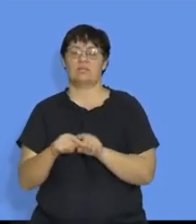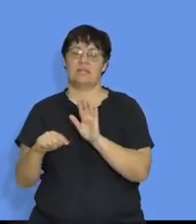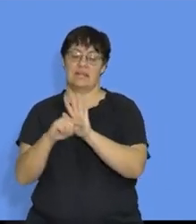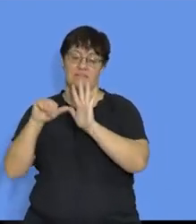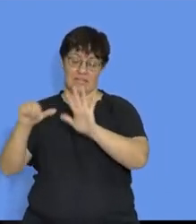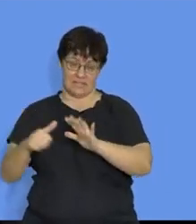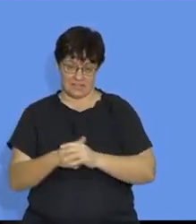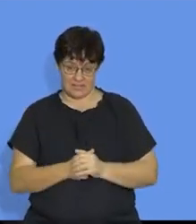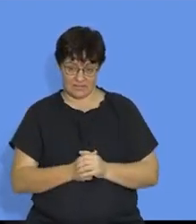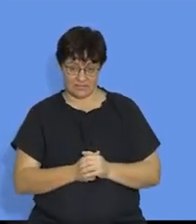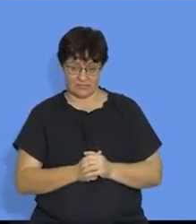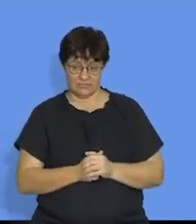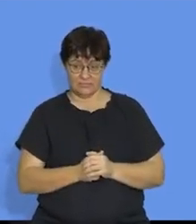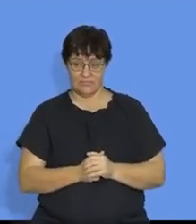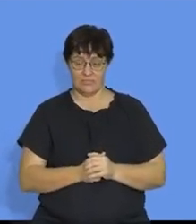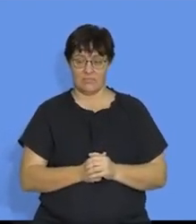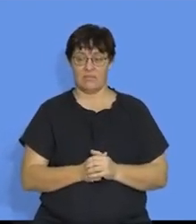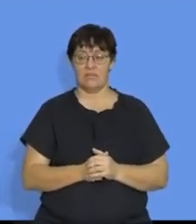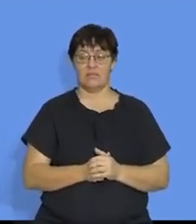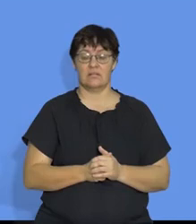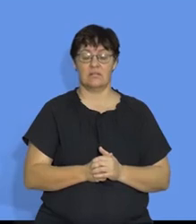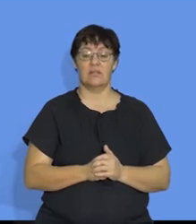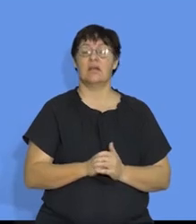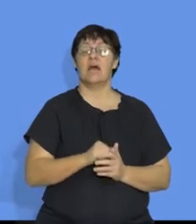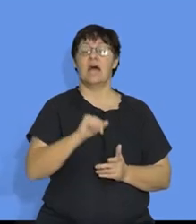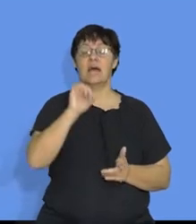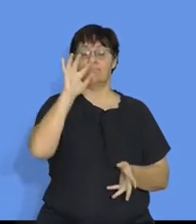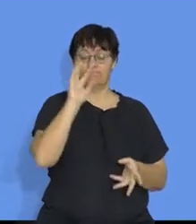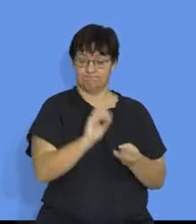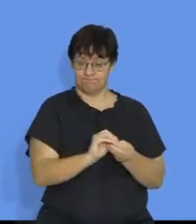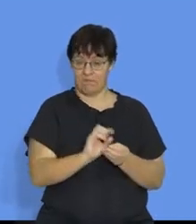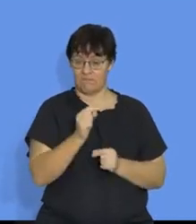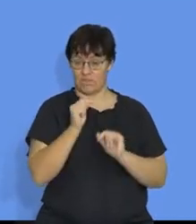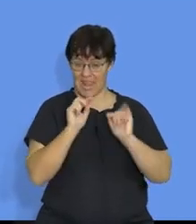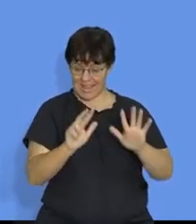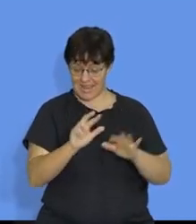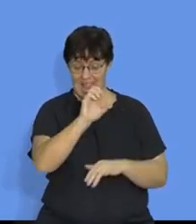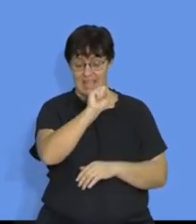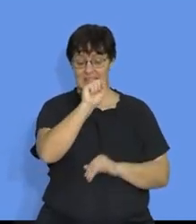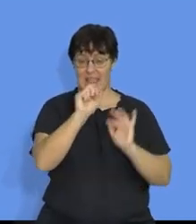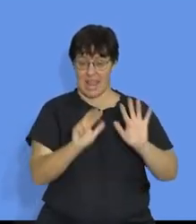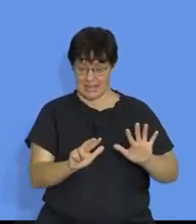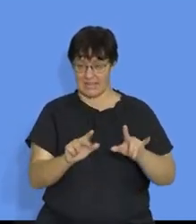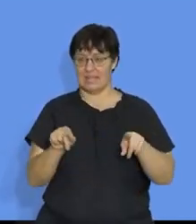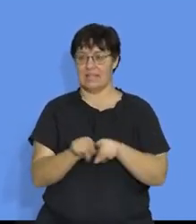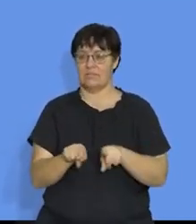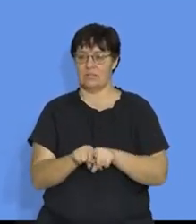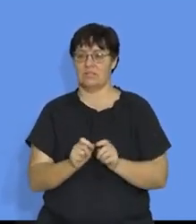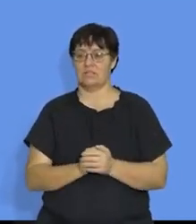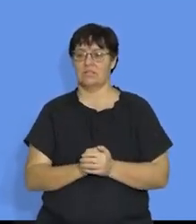6. So the sum of the first 8 terms is going to be equal to